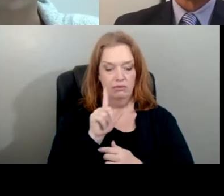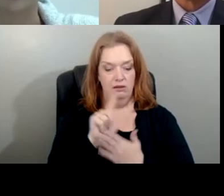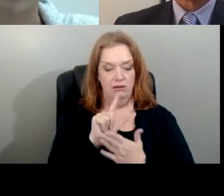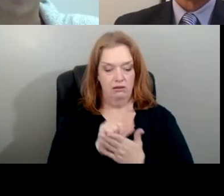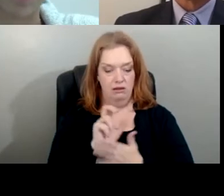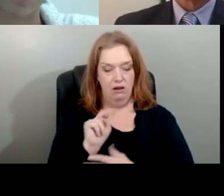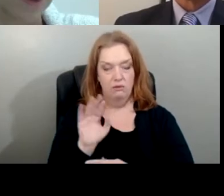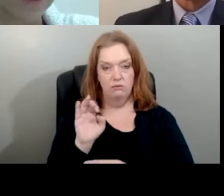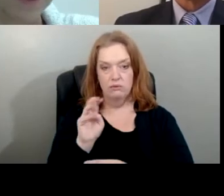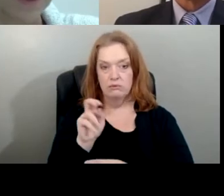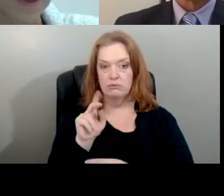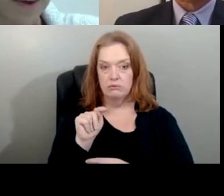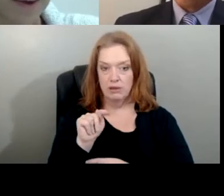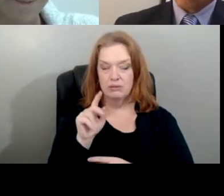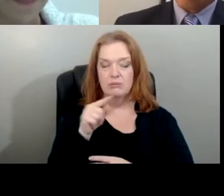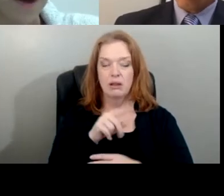is also a long process.